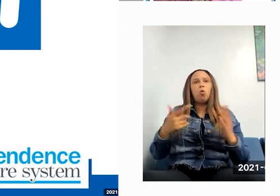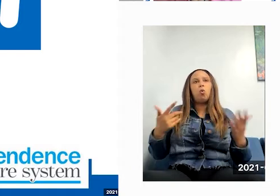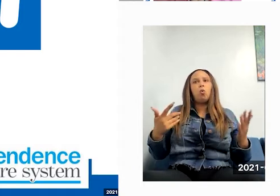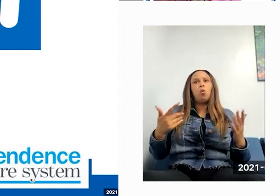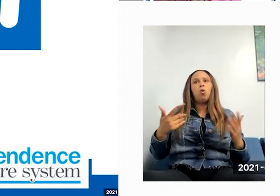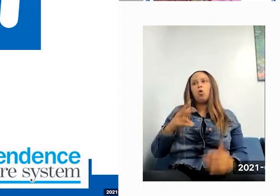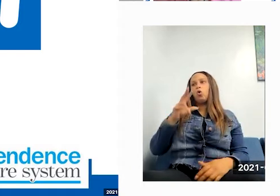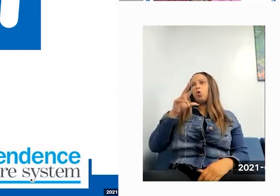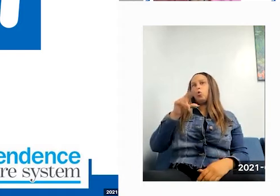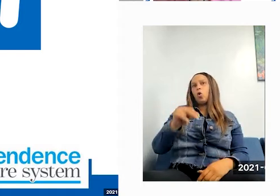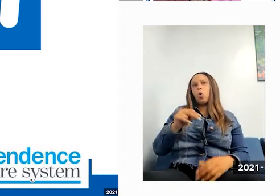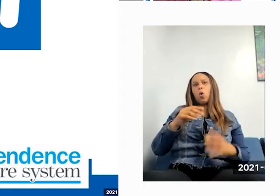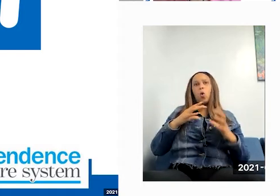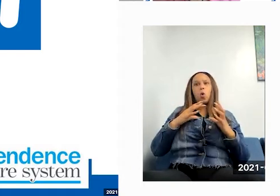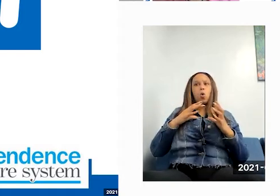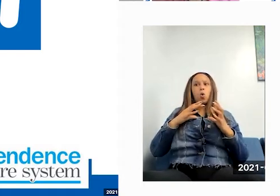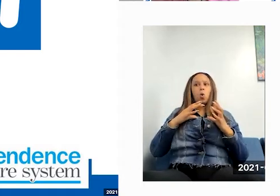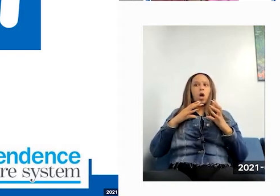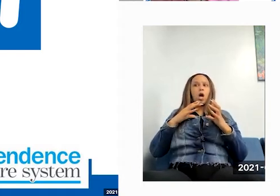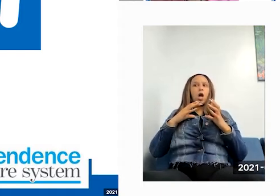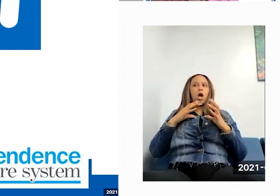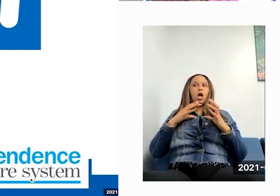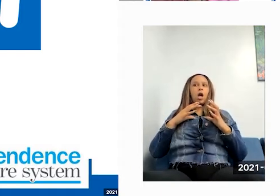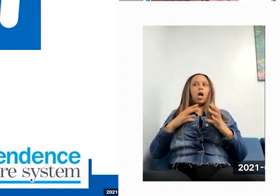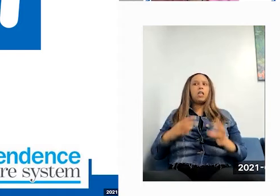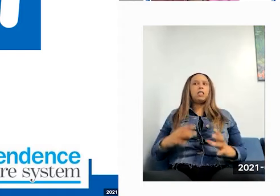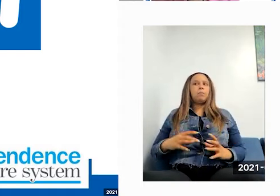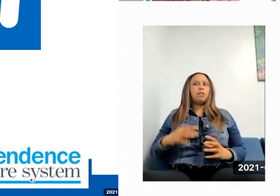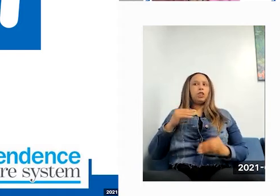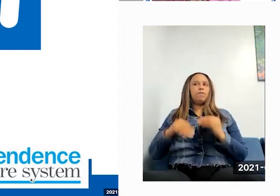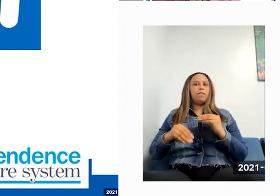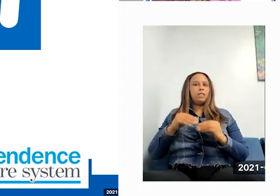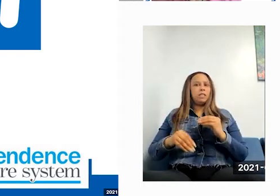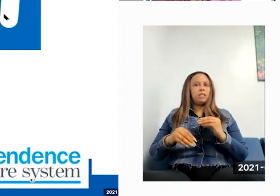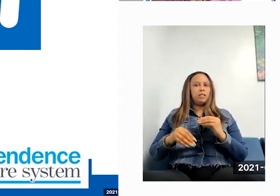no customization, you're likely to be stuck.